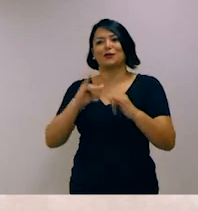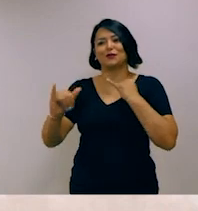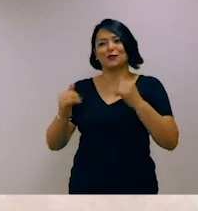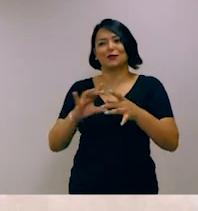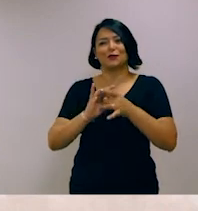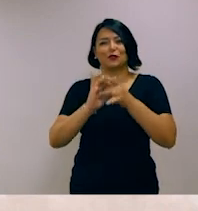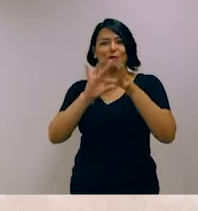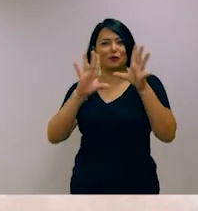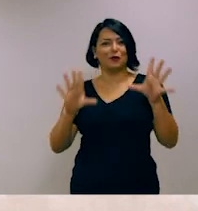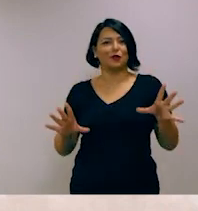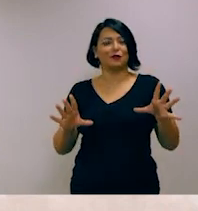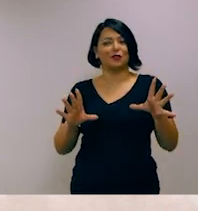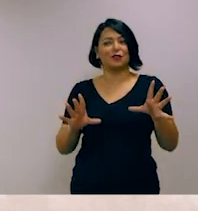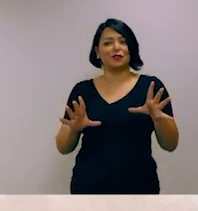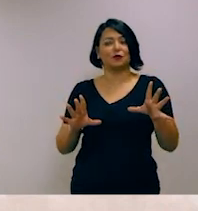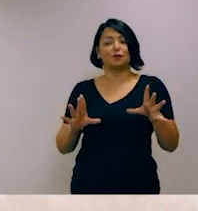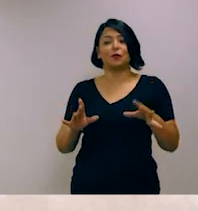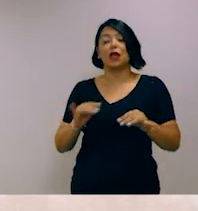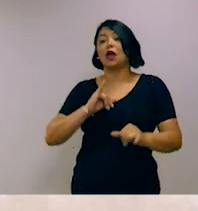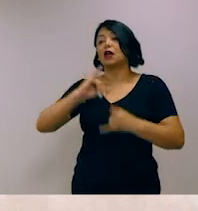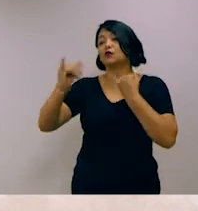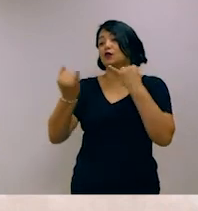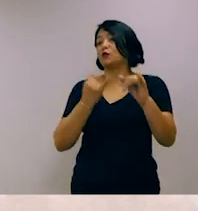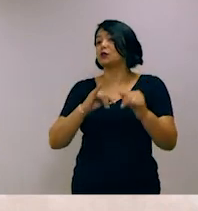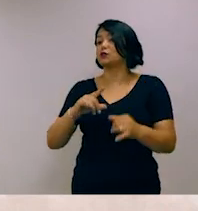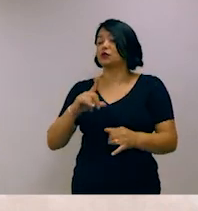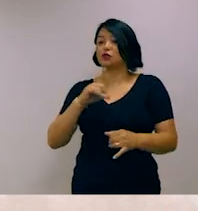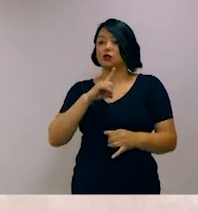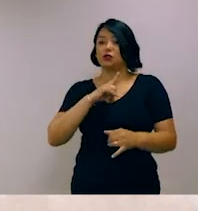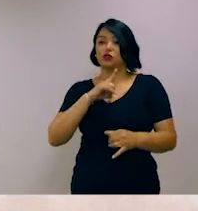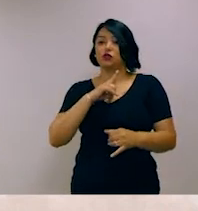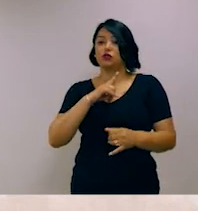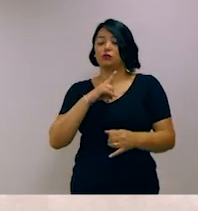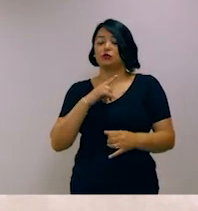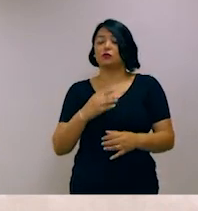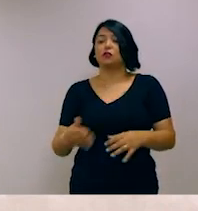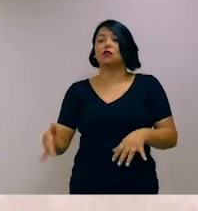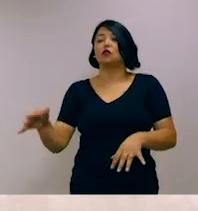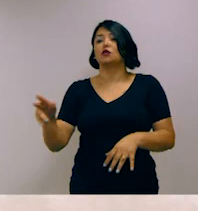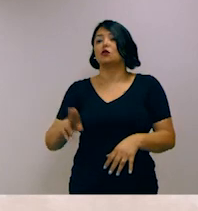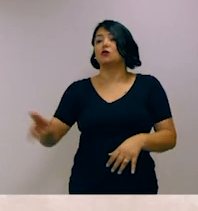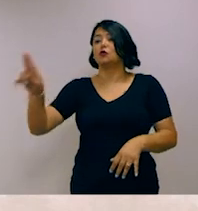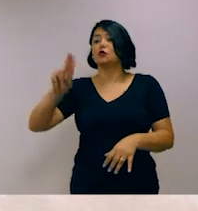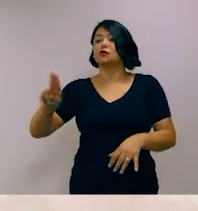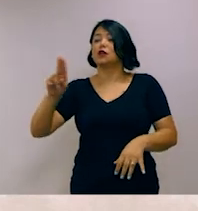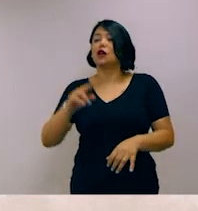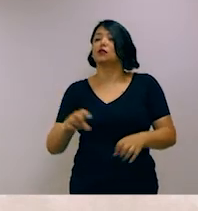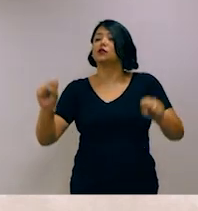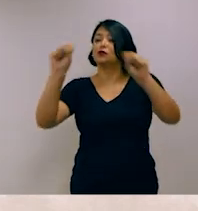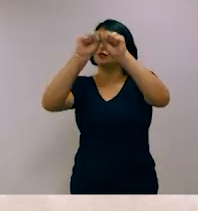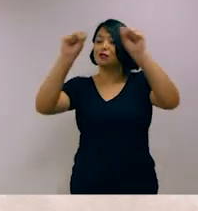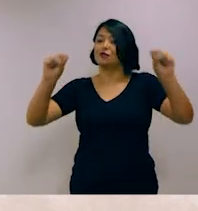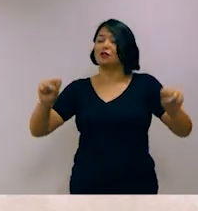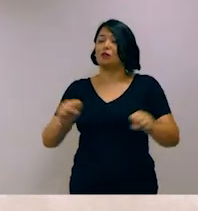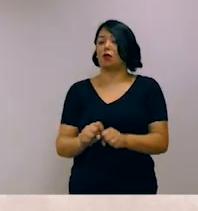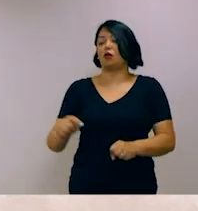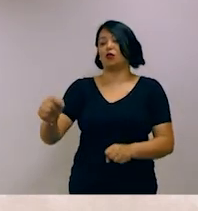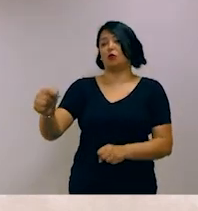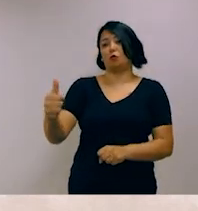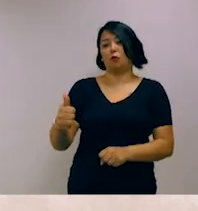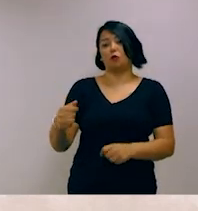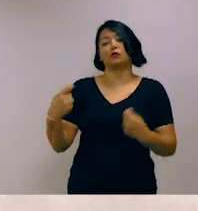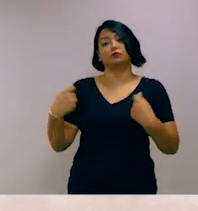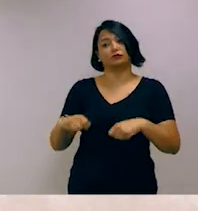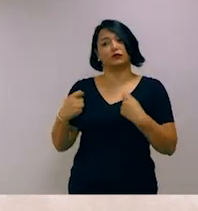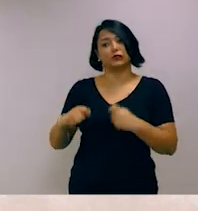this is extremely important. As I mentioned, the data that we were submitting to the network, they were not enough. So we need